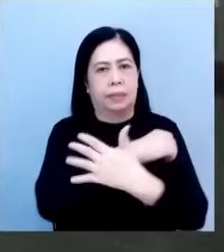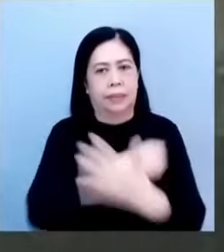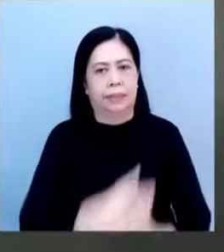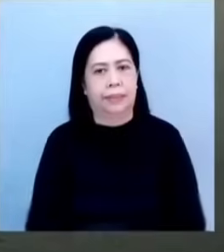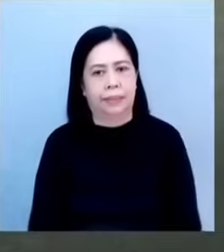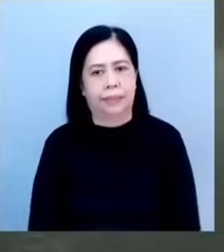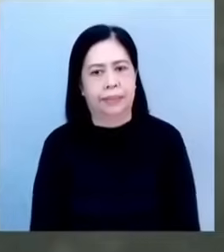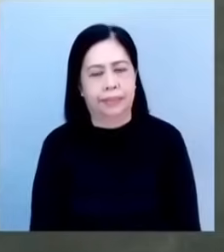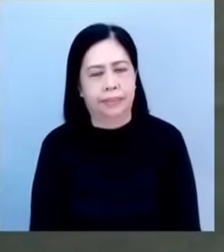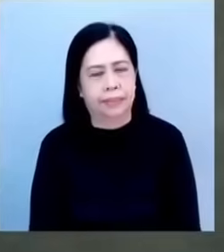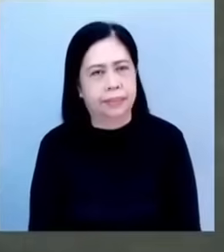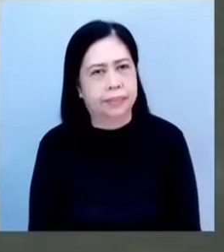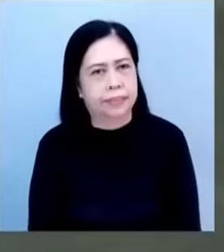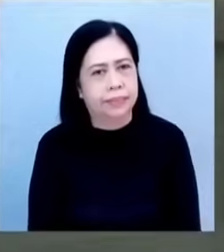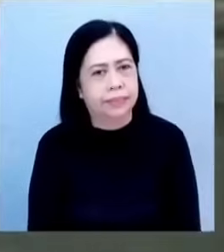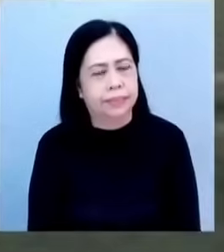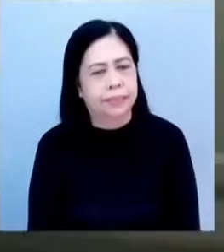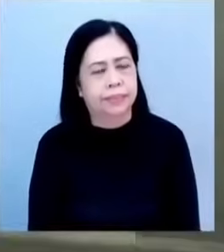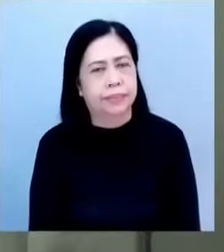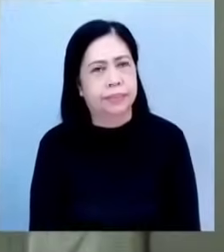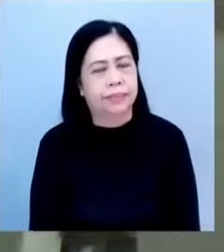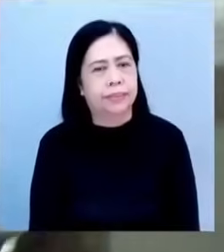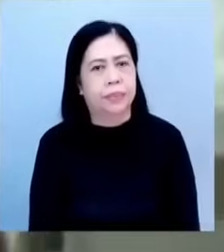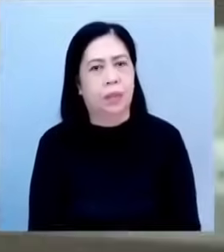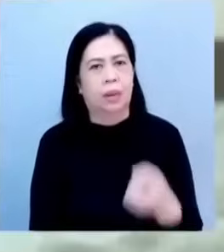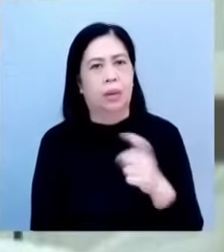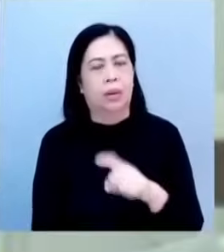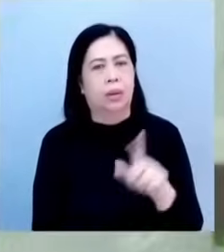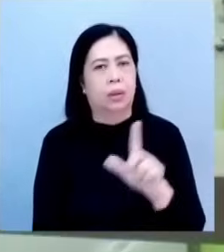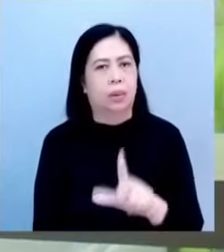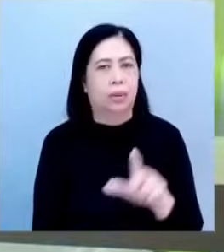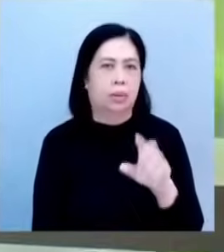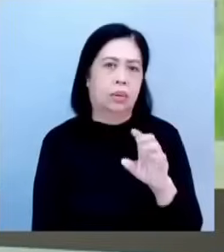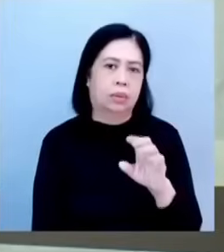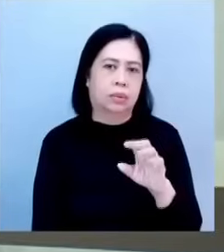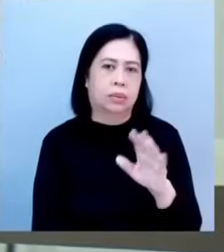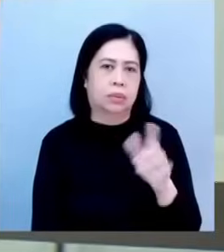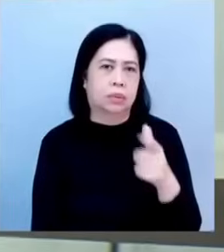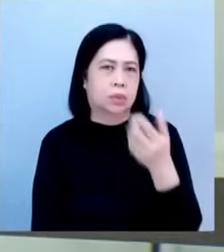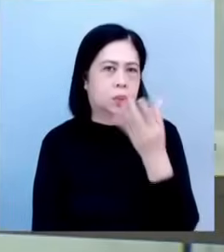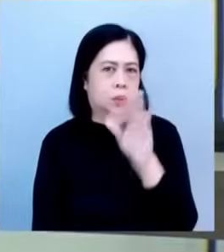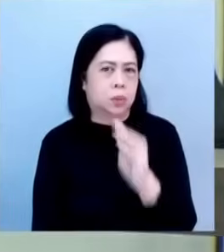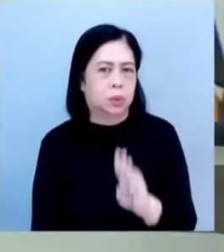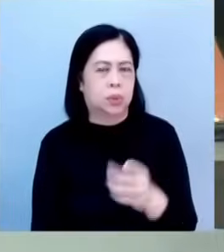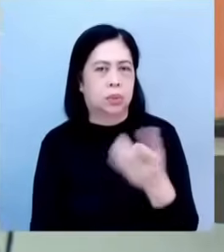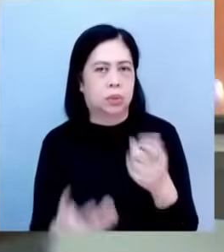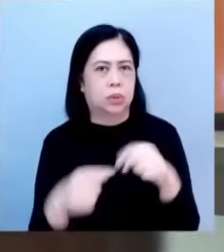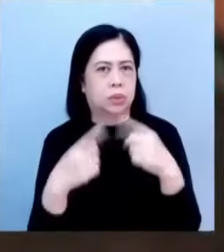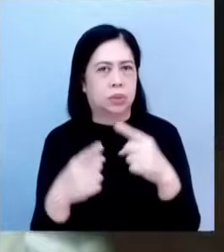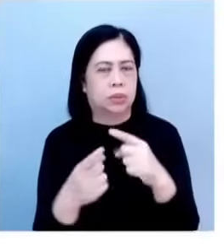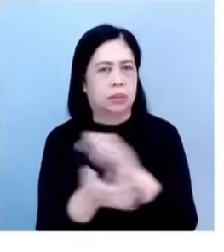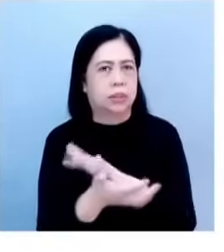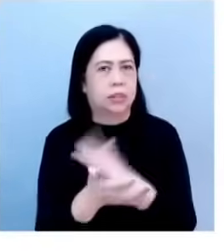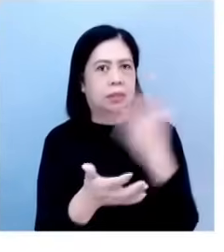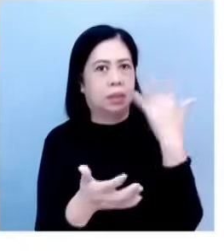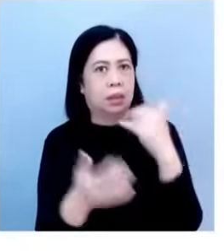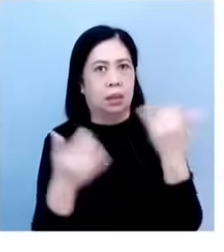Adrian. As you mentioned, we are coming from a low base considering there was little firecracker usage during the pandemic years. And